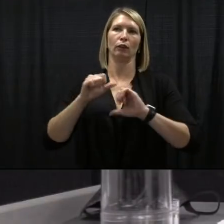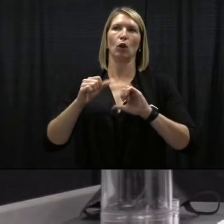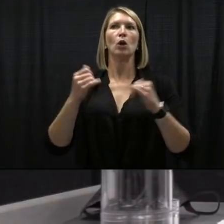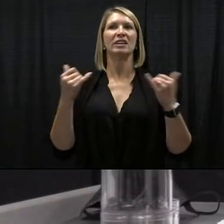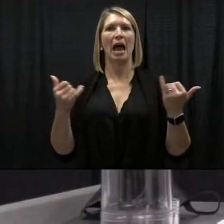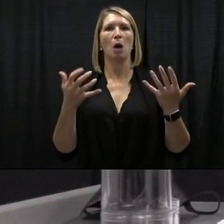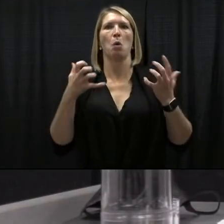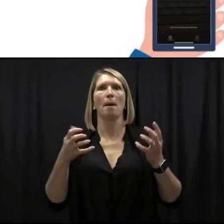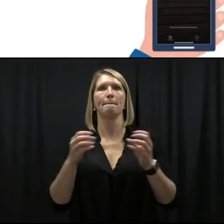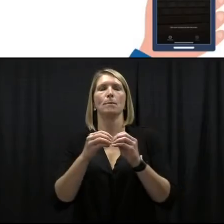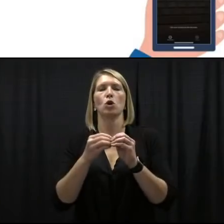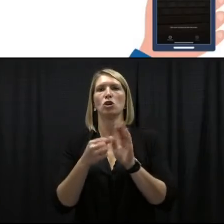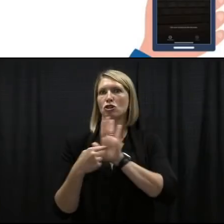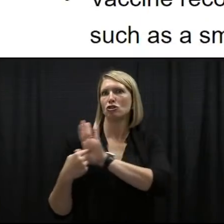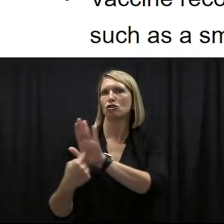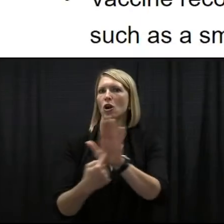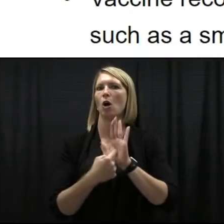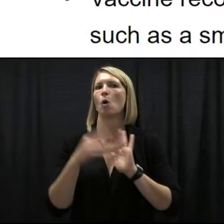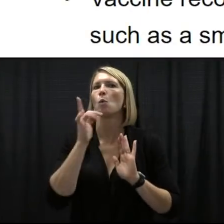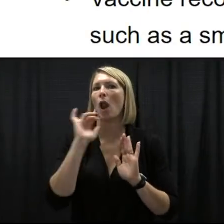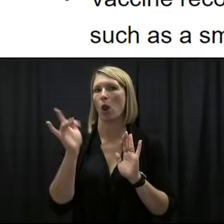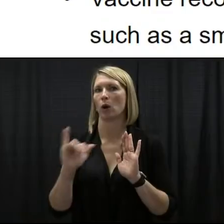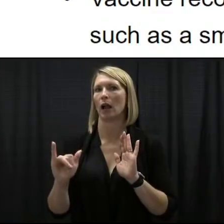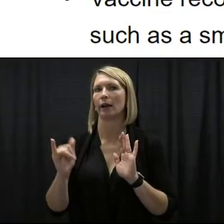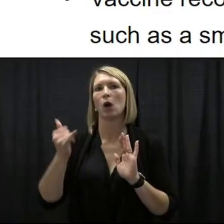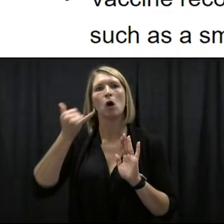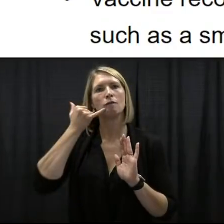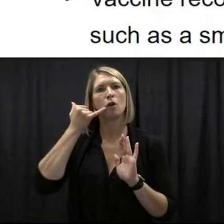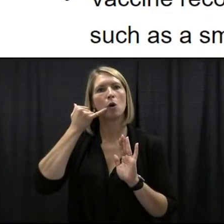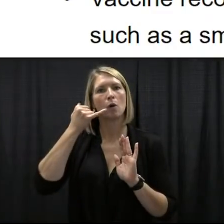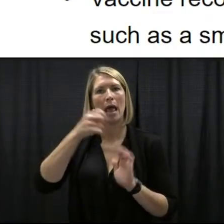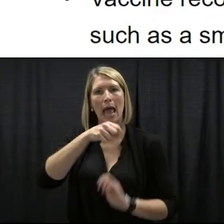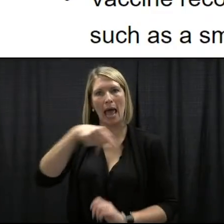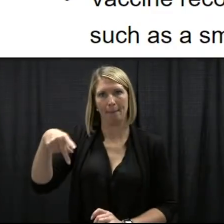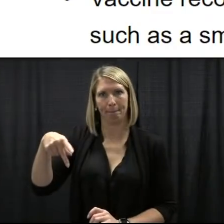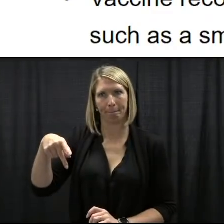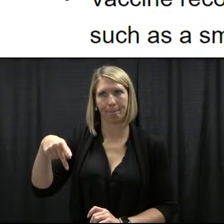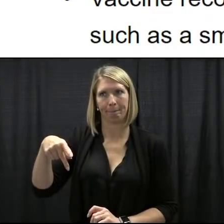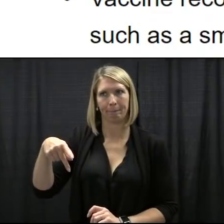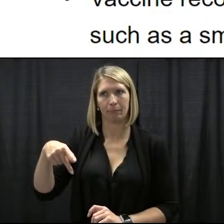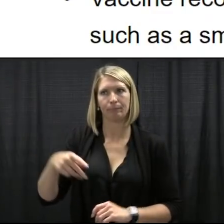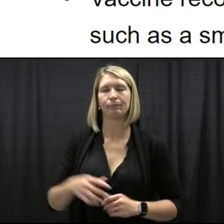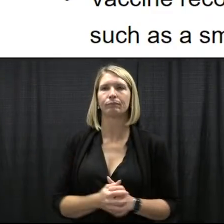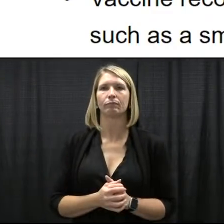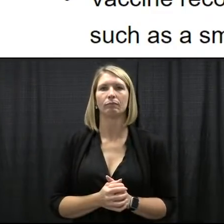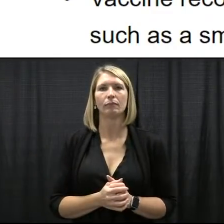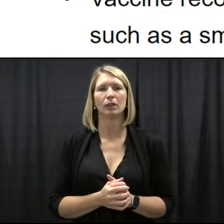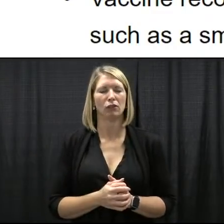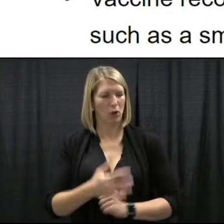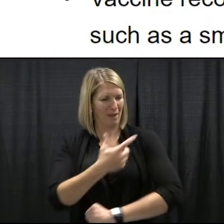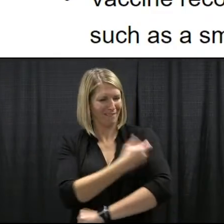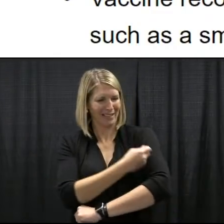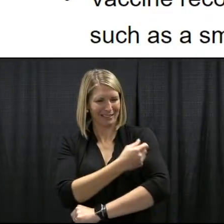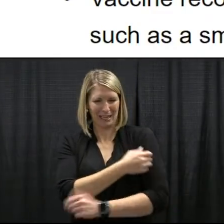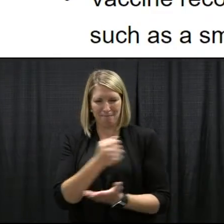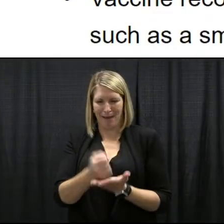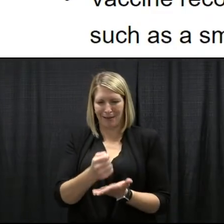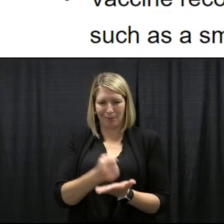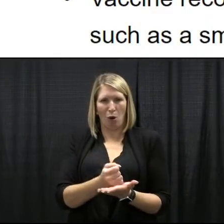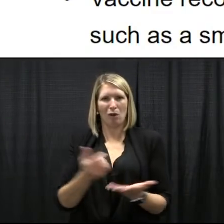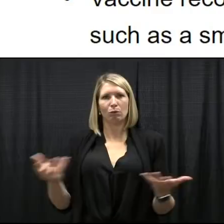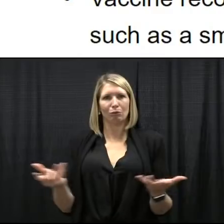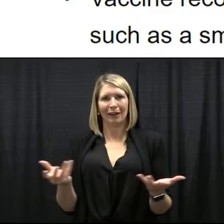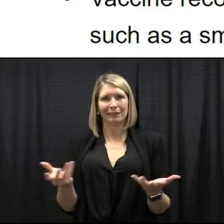I guess, give some more detail on how it's going to work. So what is a vaccine passport? And this is something